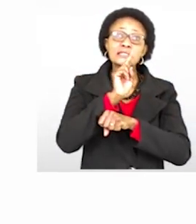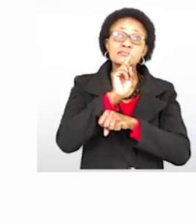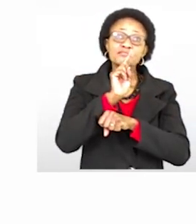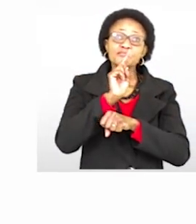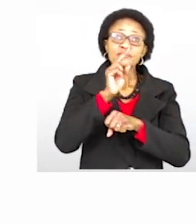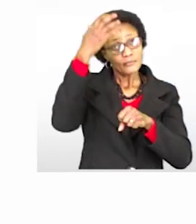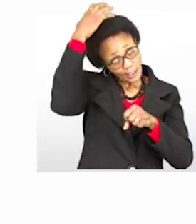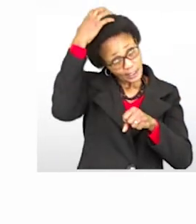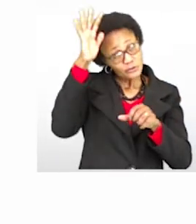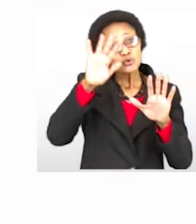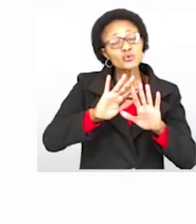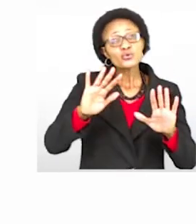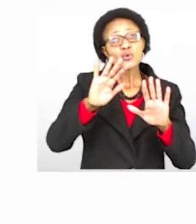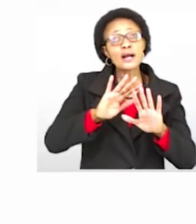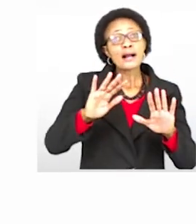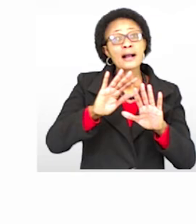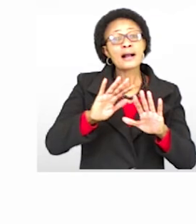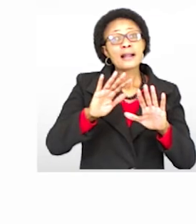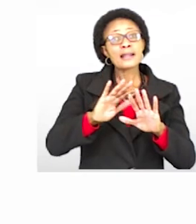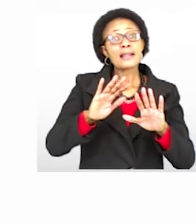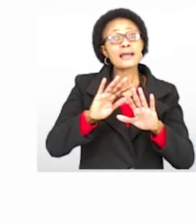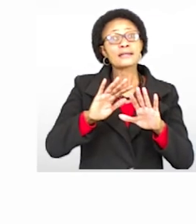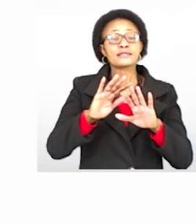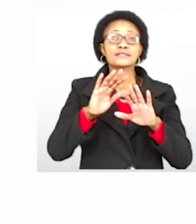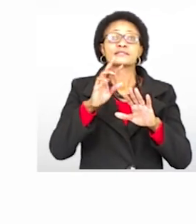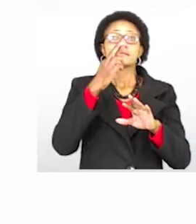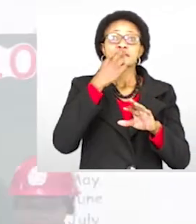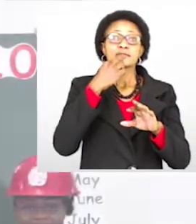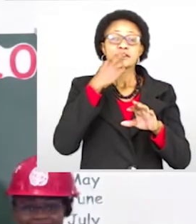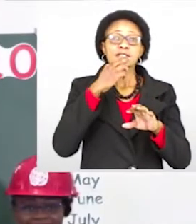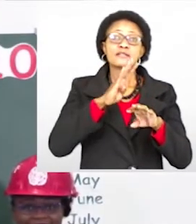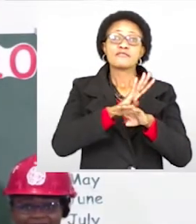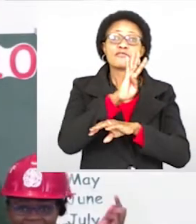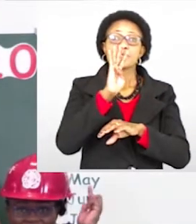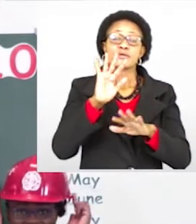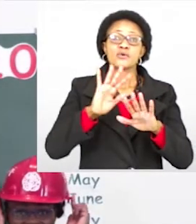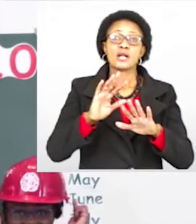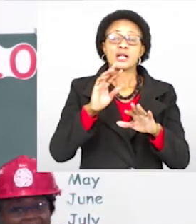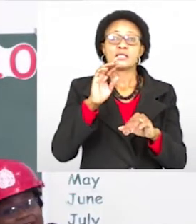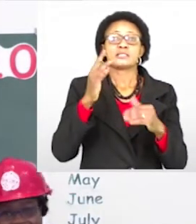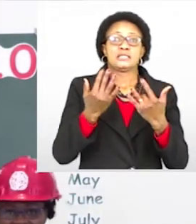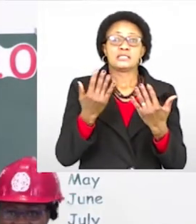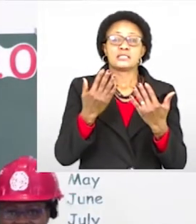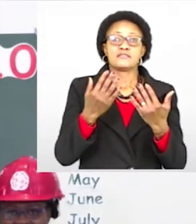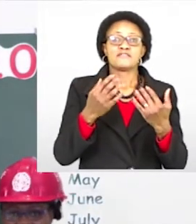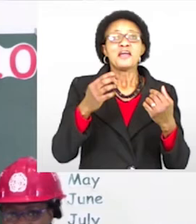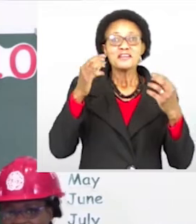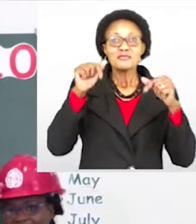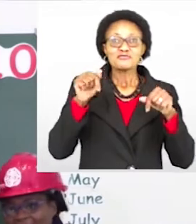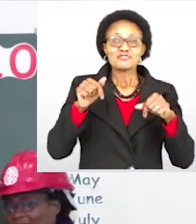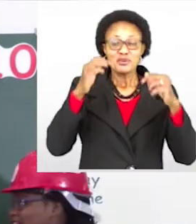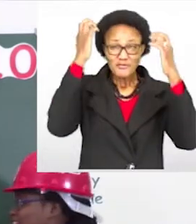hat that you can see there, the one for winter. Let's take a look at the board. As you can see, I have my silly